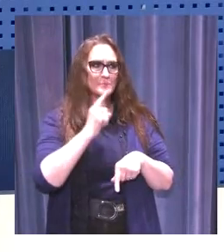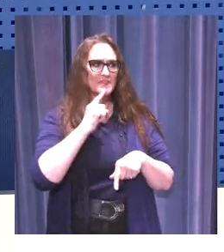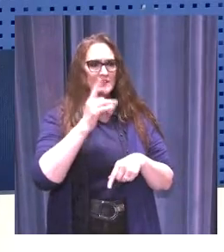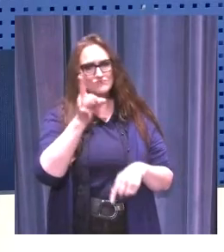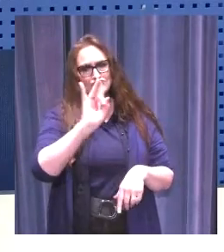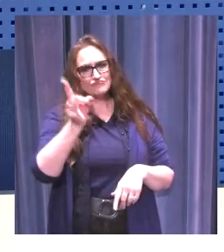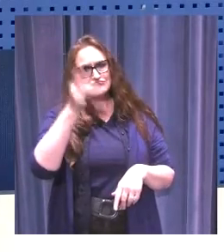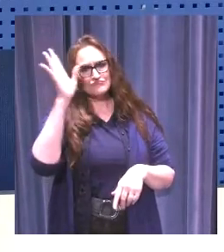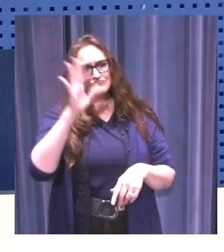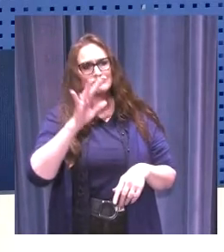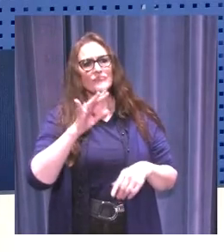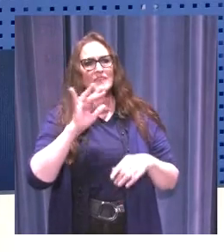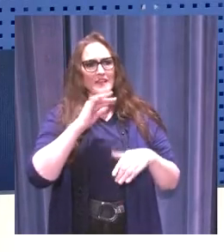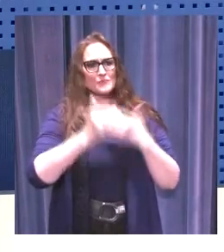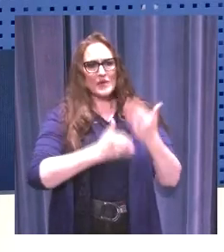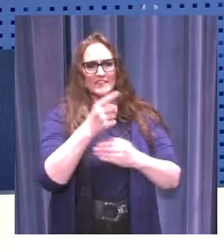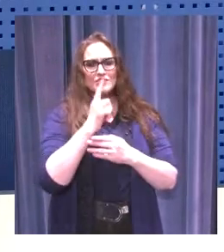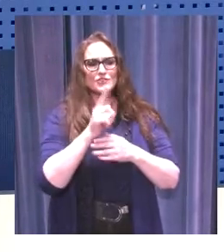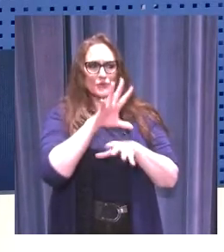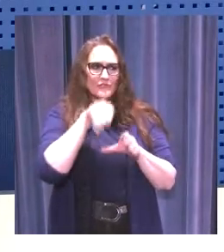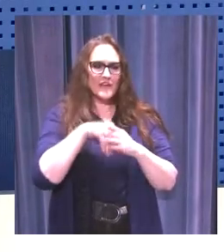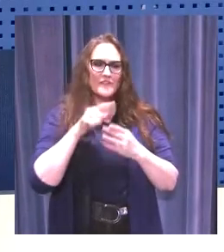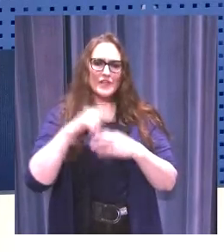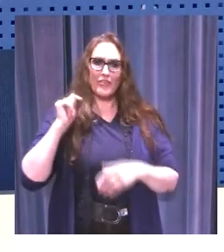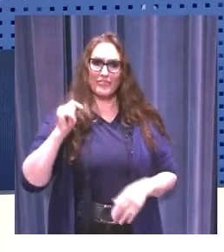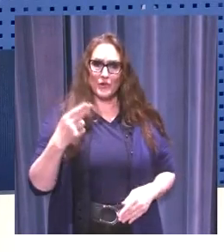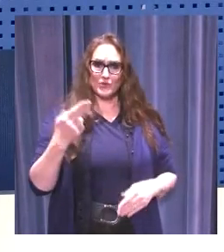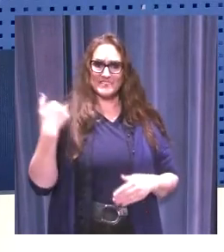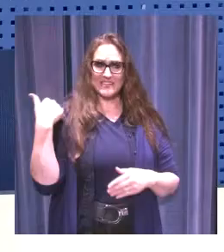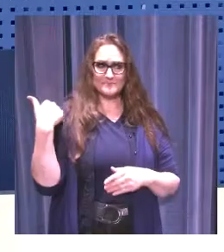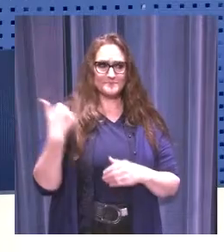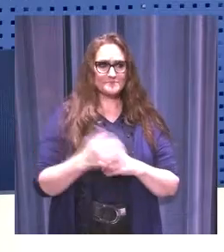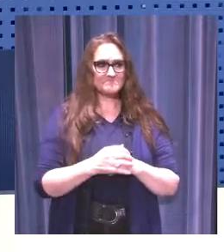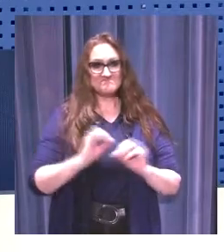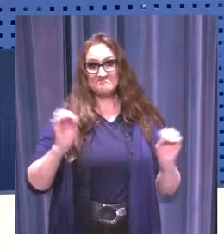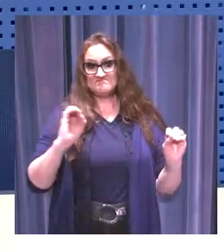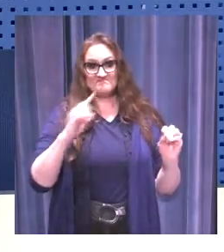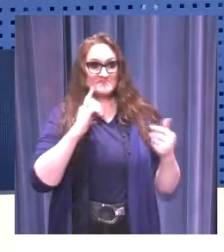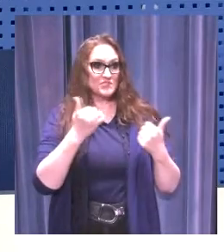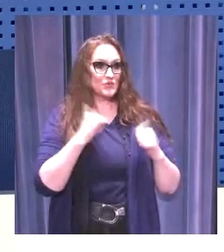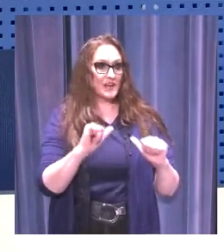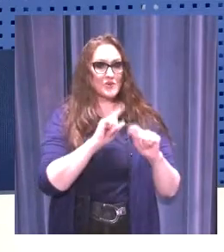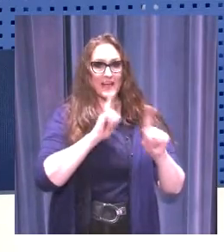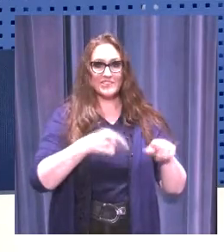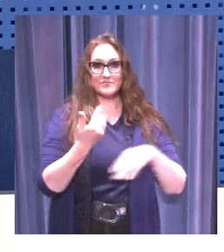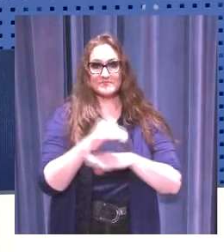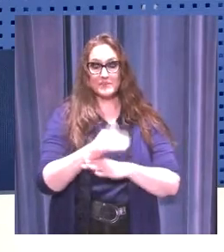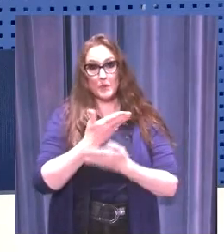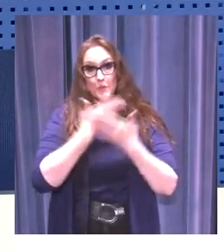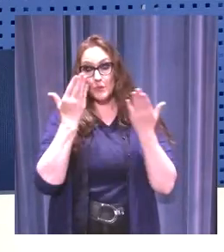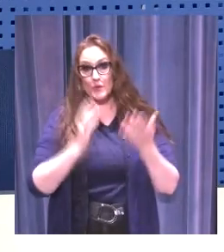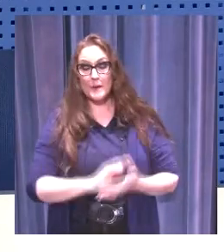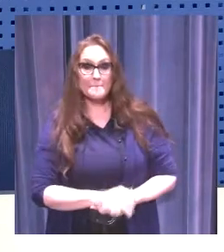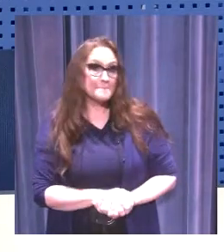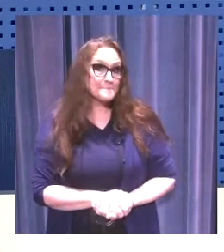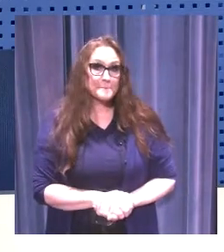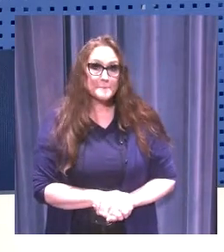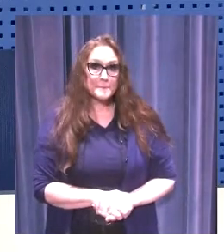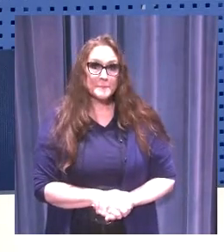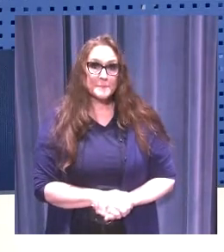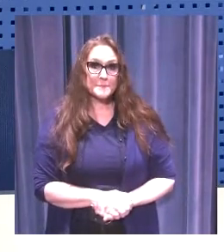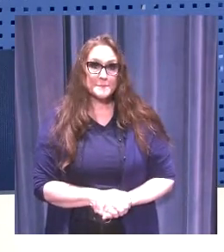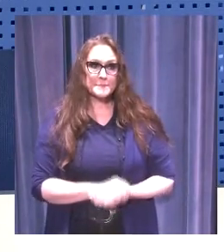process you engaged in on Thursday, and none of which you've made any effort to answer this evening.